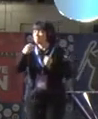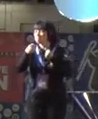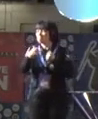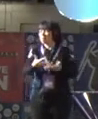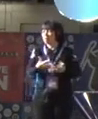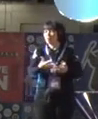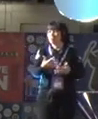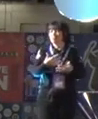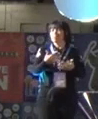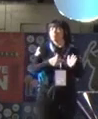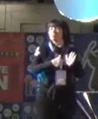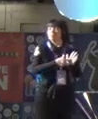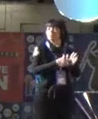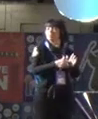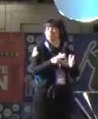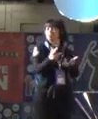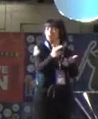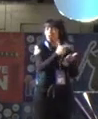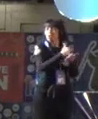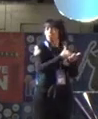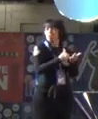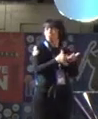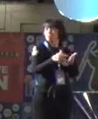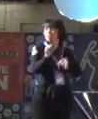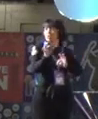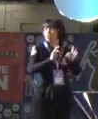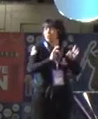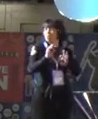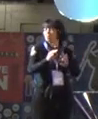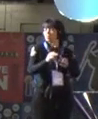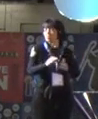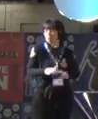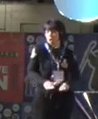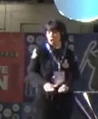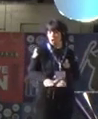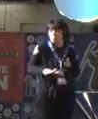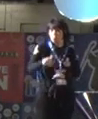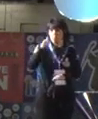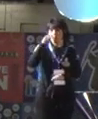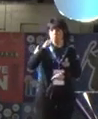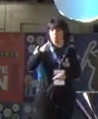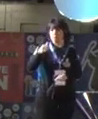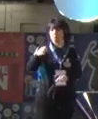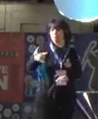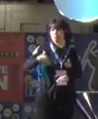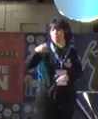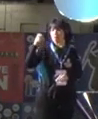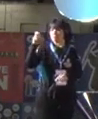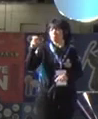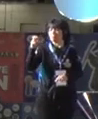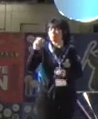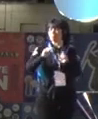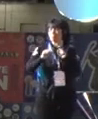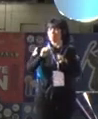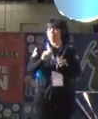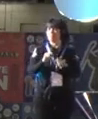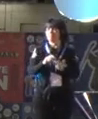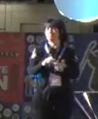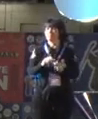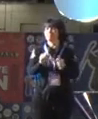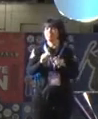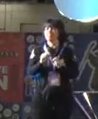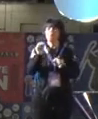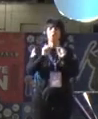Eu queria te mostrar um desenho que foi feito para uma menina de 5 anos. O mote era o seguinte, o que